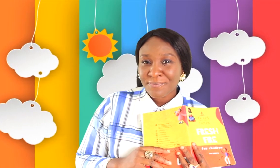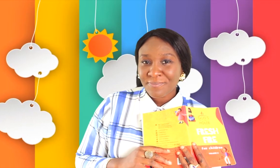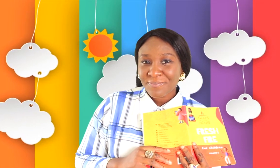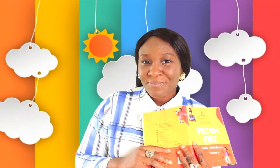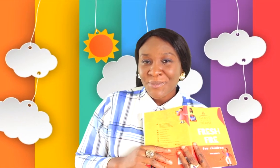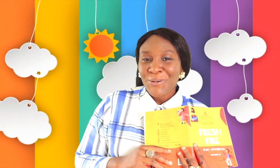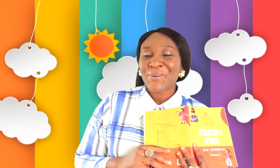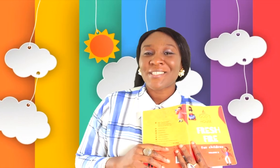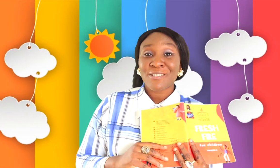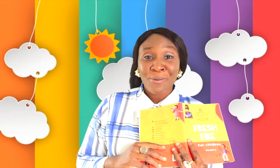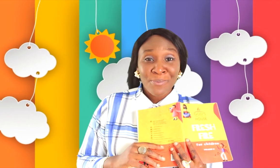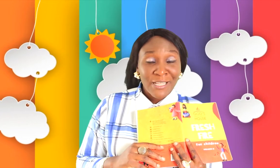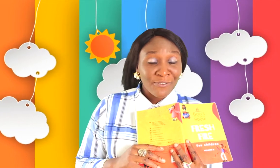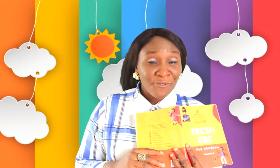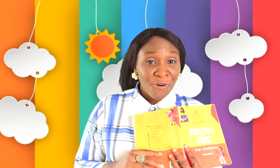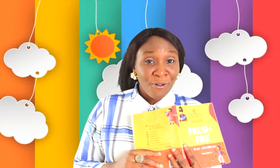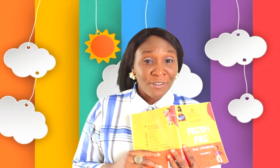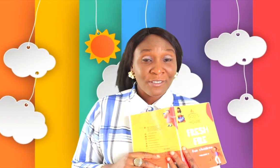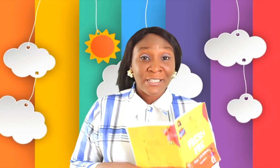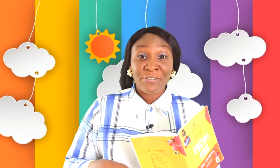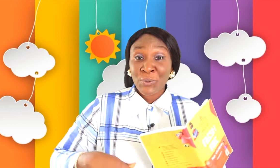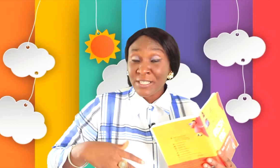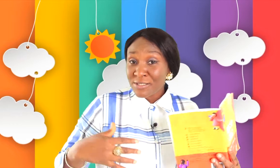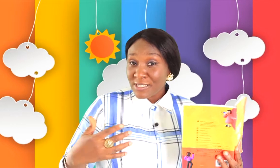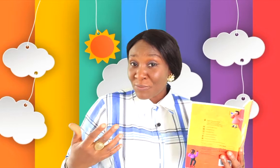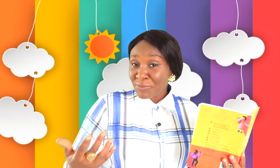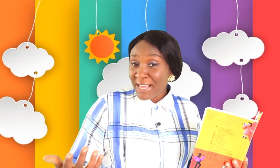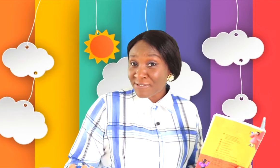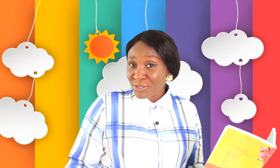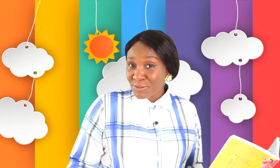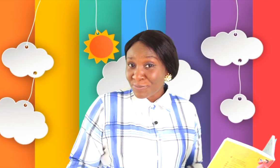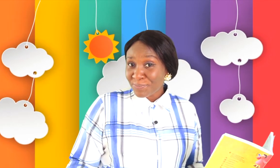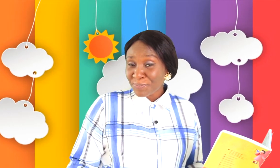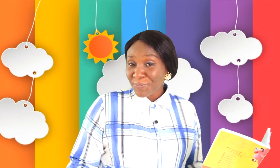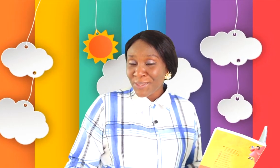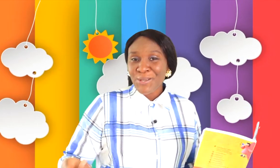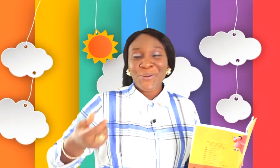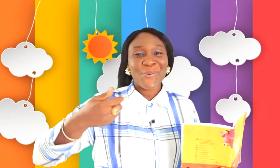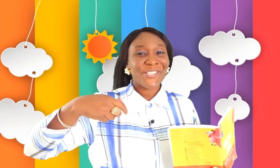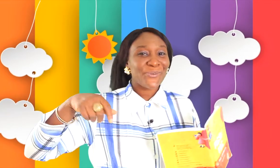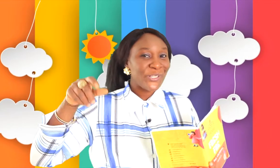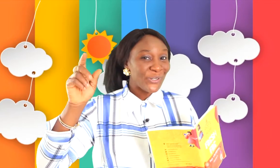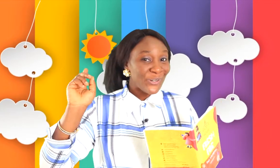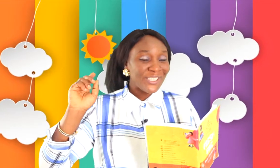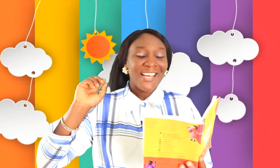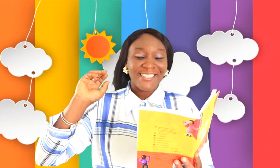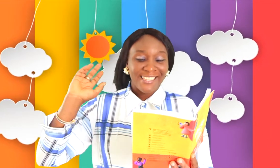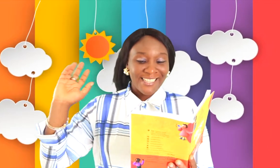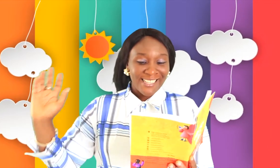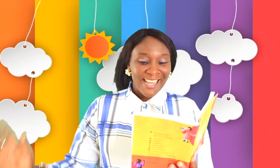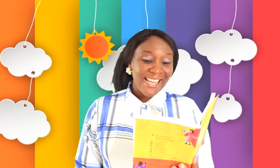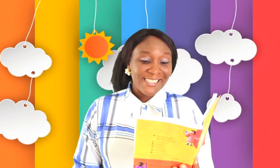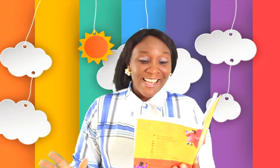room? We stumble and fall. Good. And if we need to see, what we have to do? We switch on